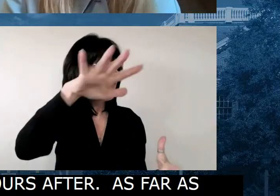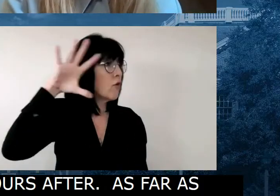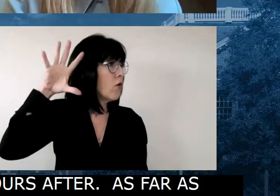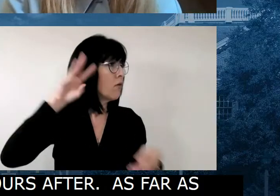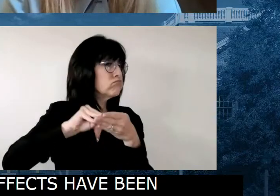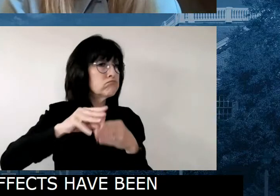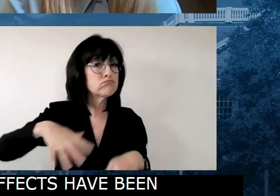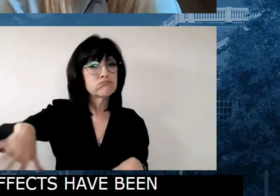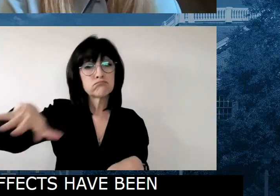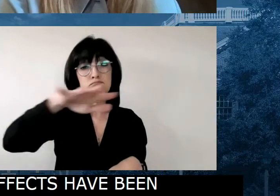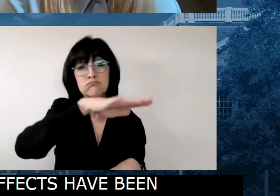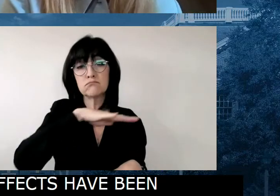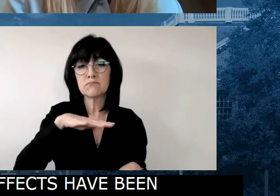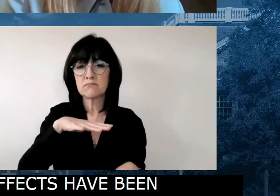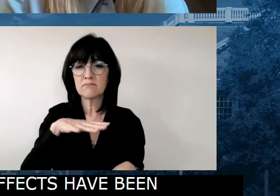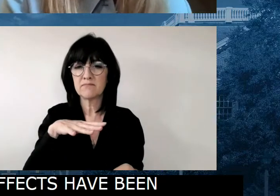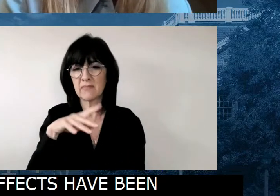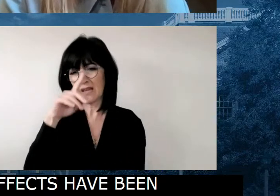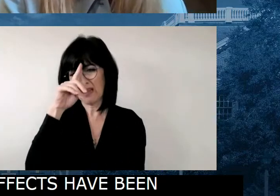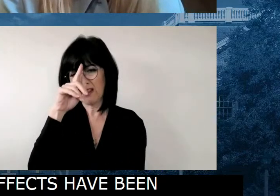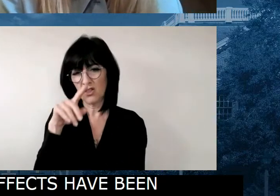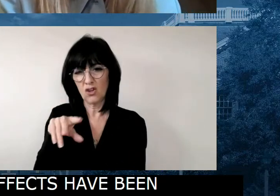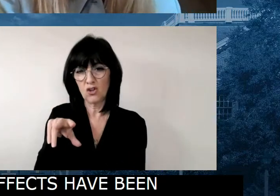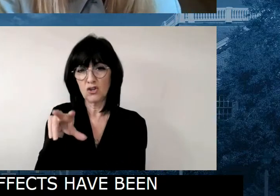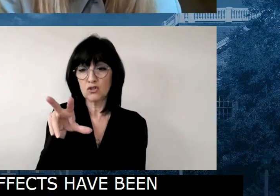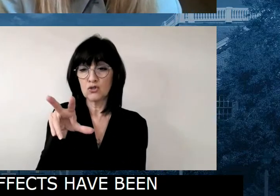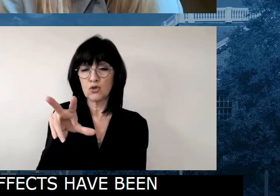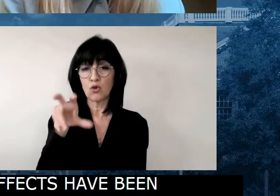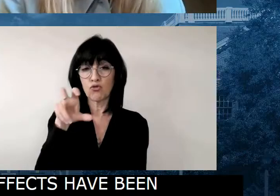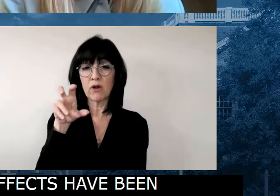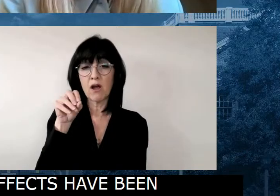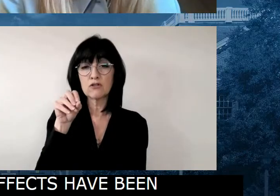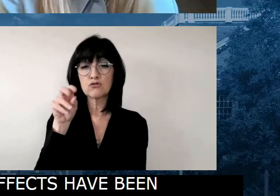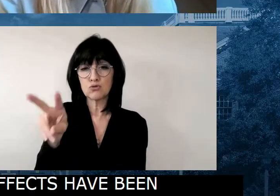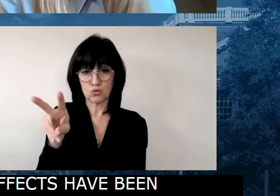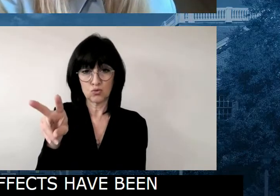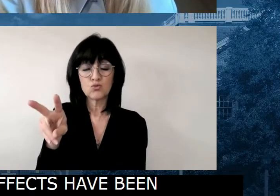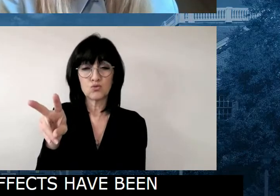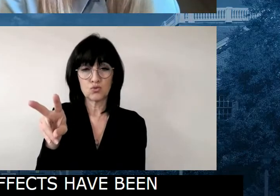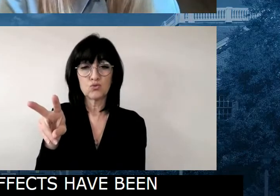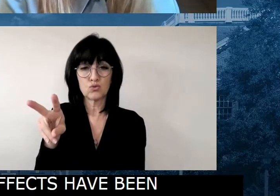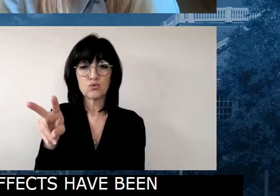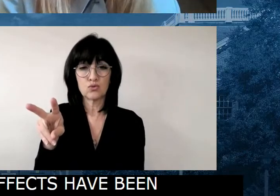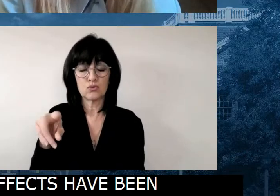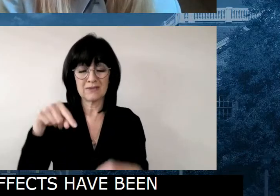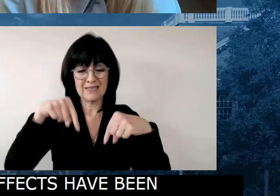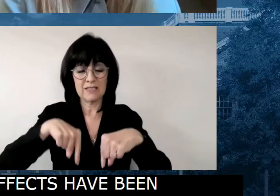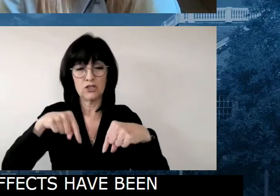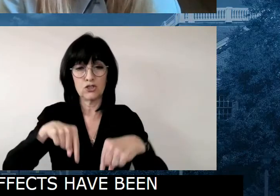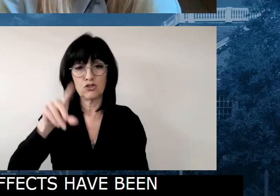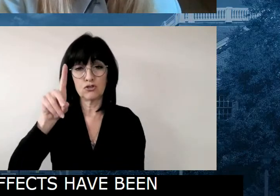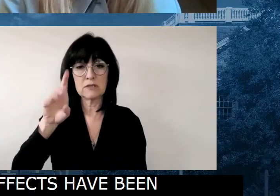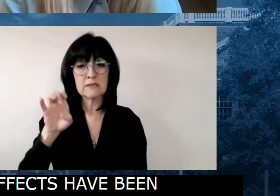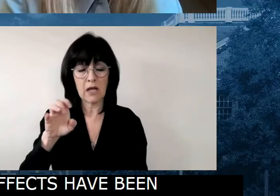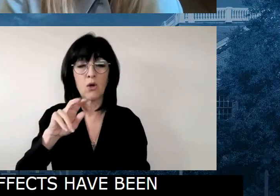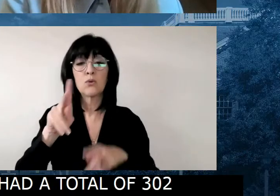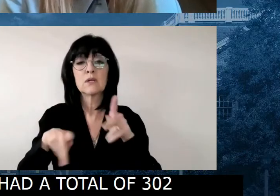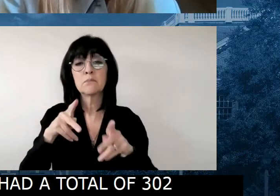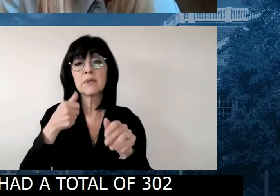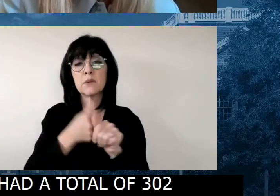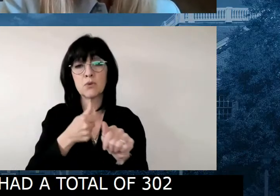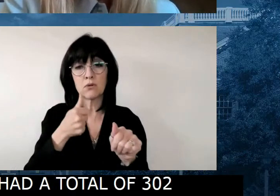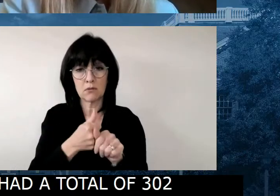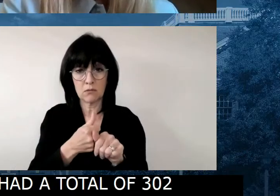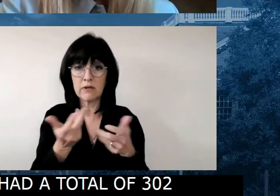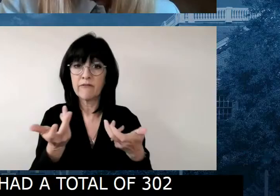of 302 breakthrough cases in the state that we are aware of. So those are individuals, they